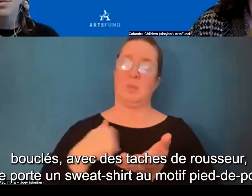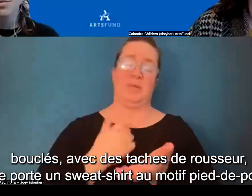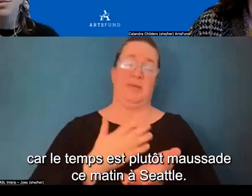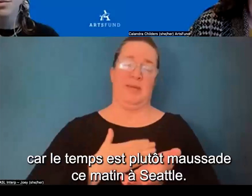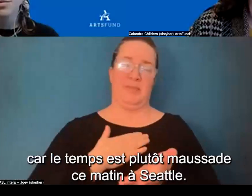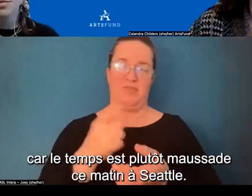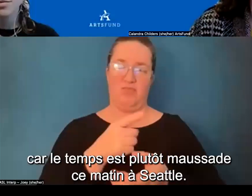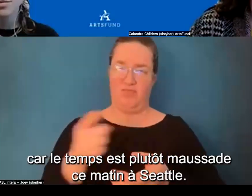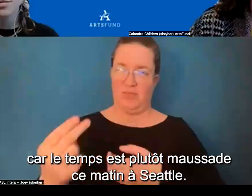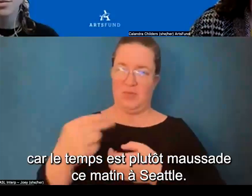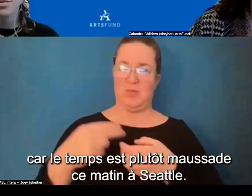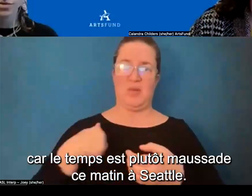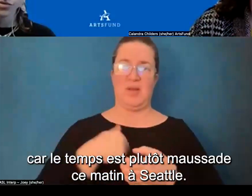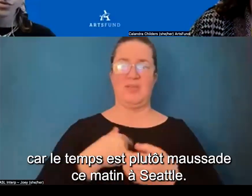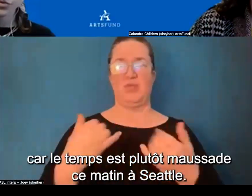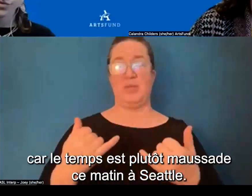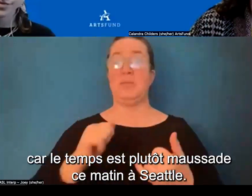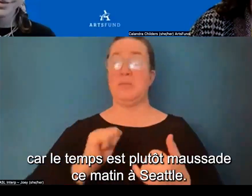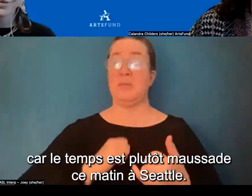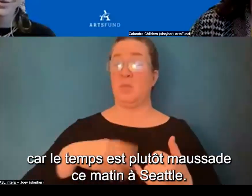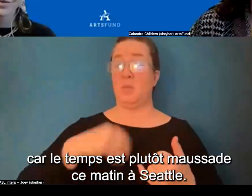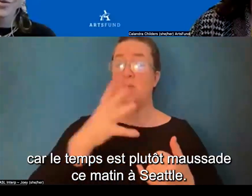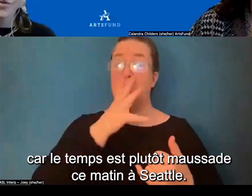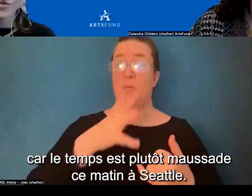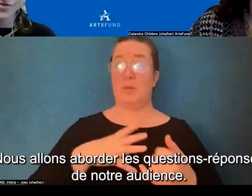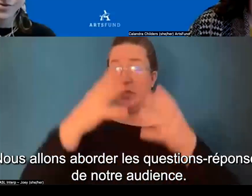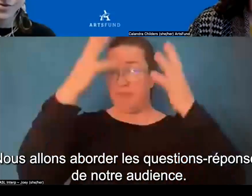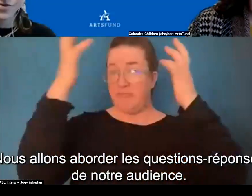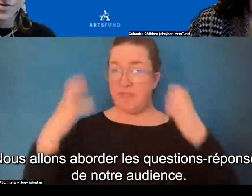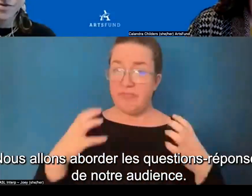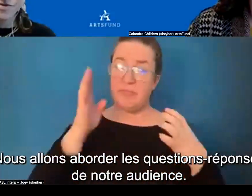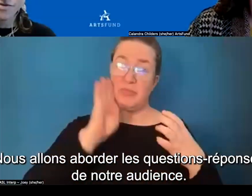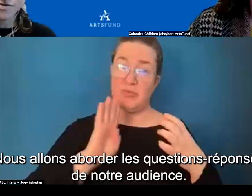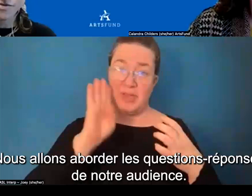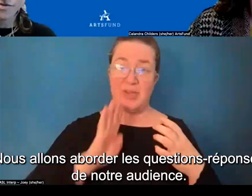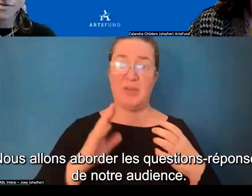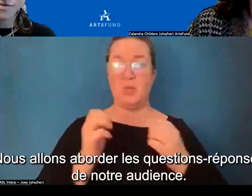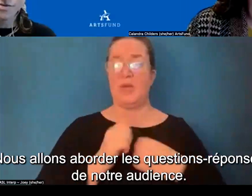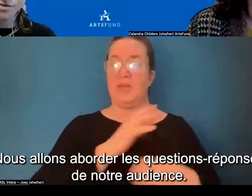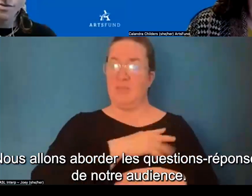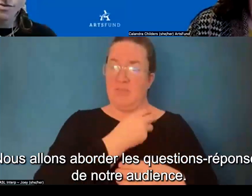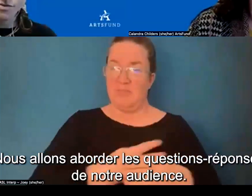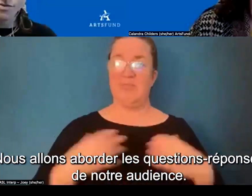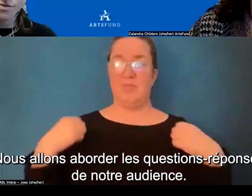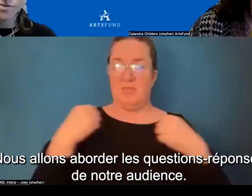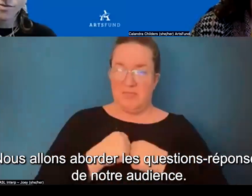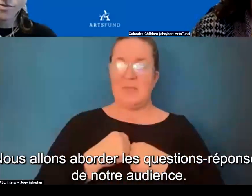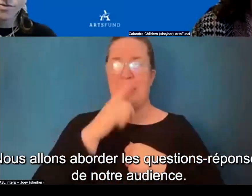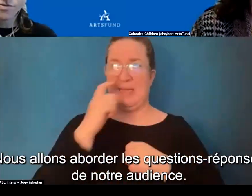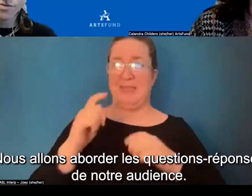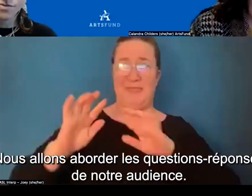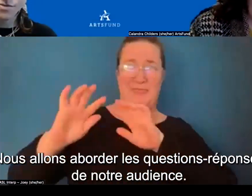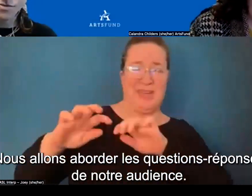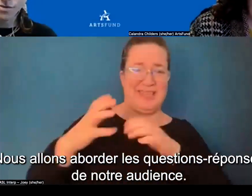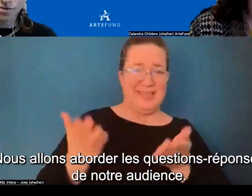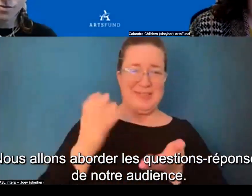houndstooth sweater this morning because it is very dreary here in Seattle. So we are now going to move into our audience